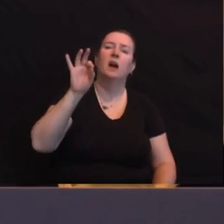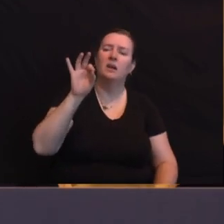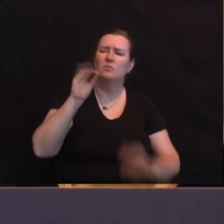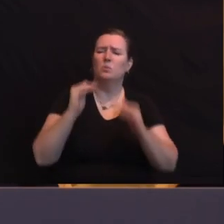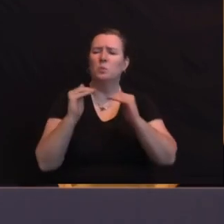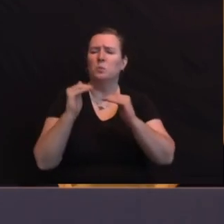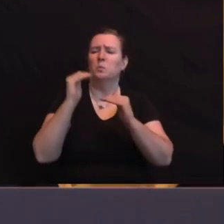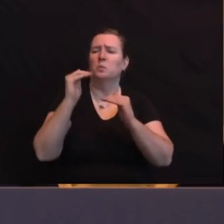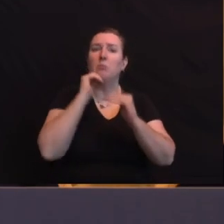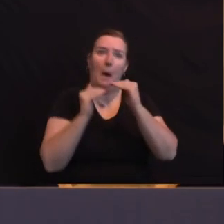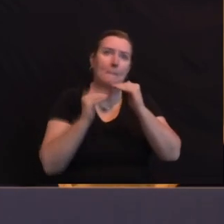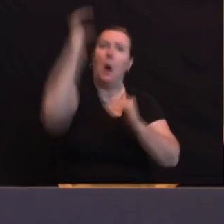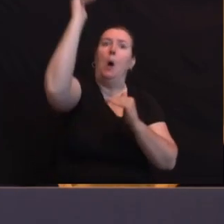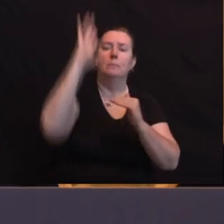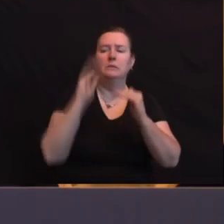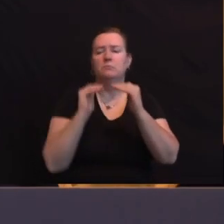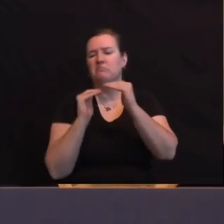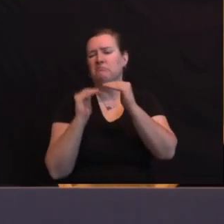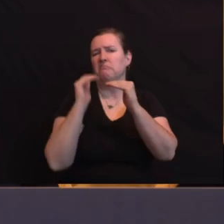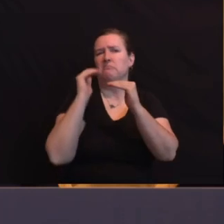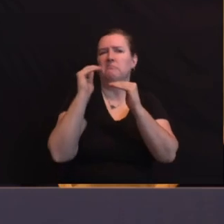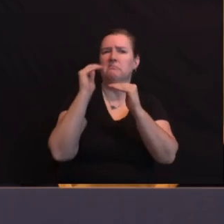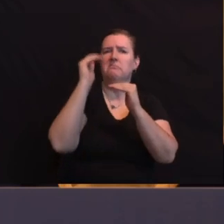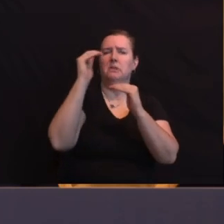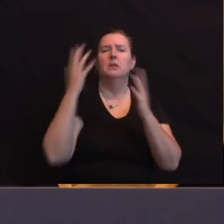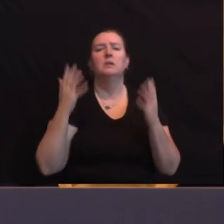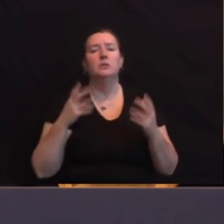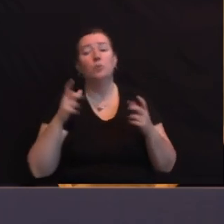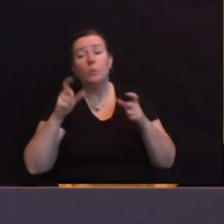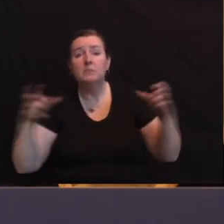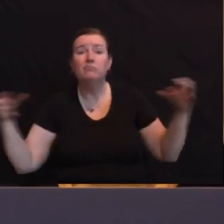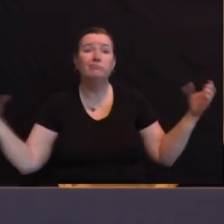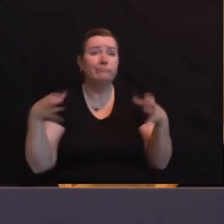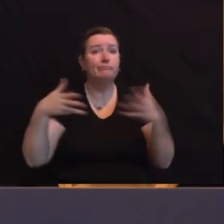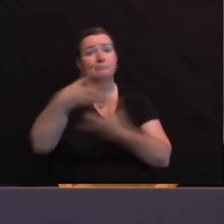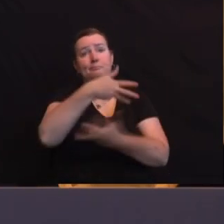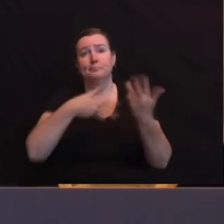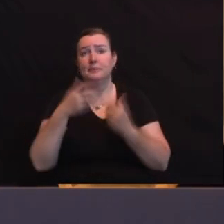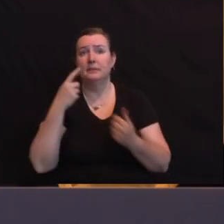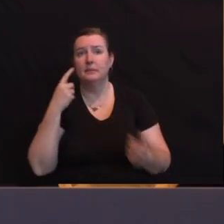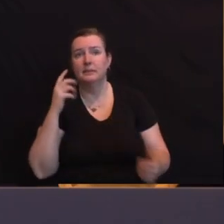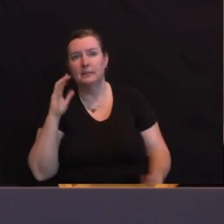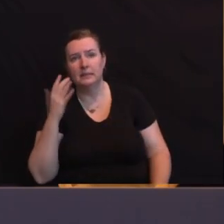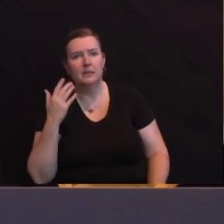I think gatherings, Brent, so the less indoor dining, but gatherings, particularly indoor gatherings,